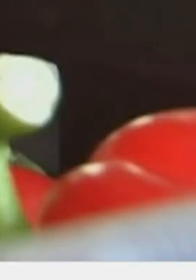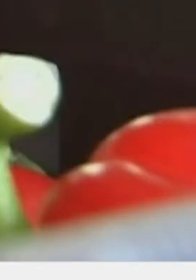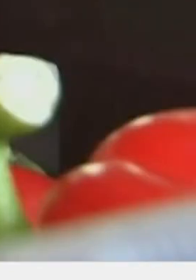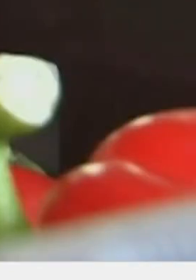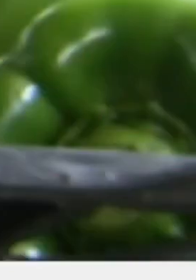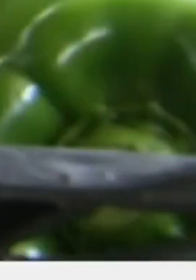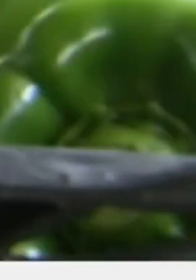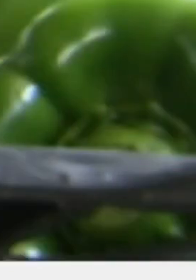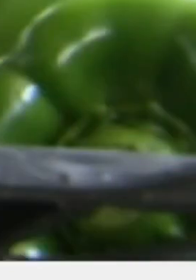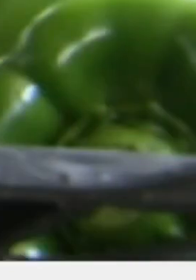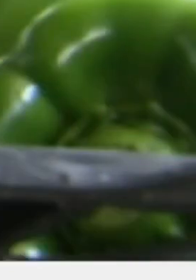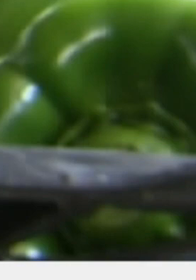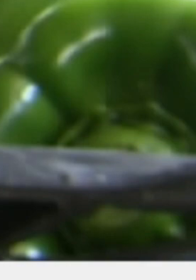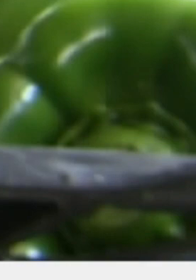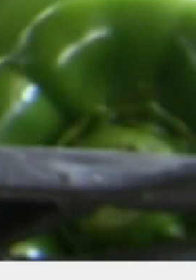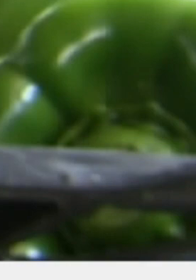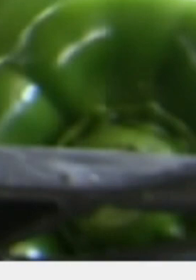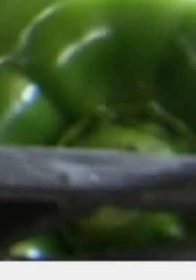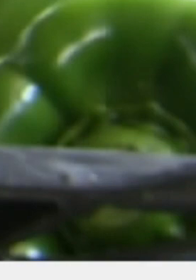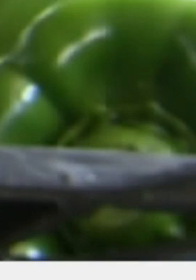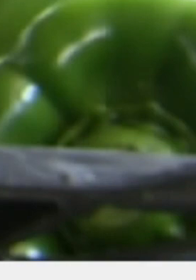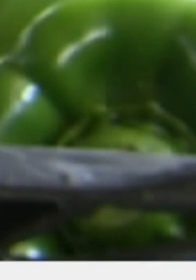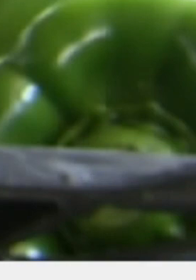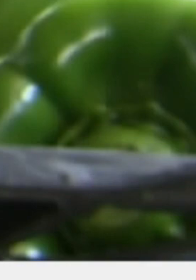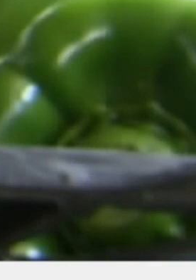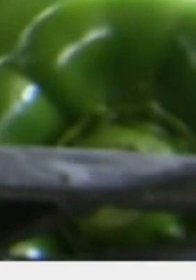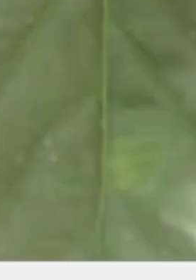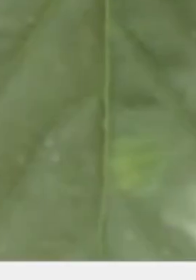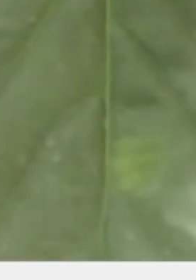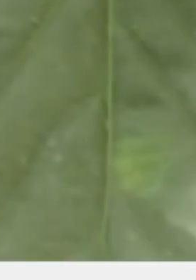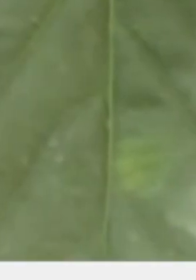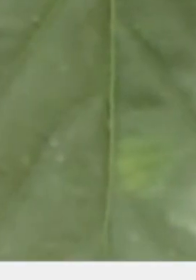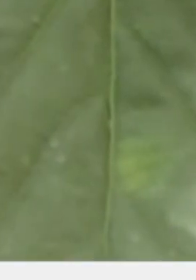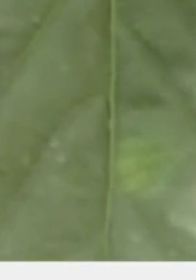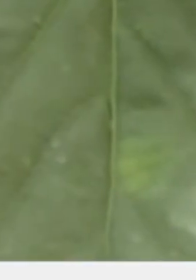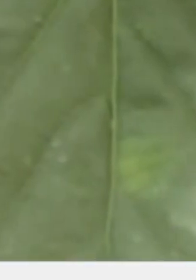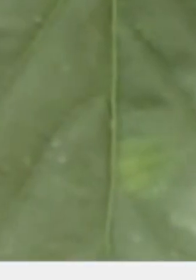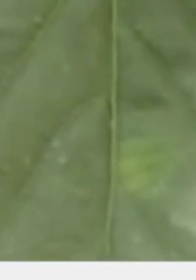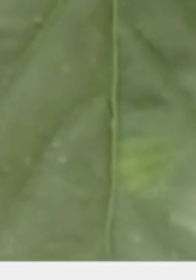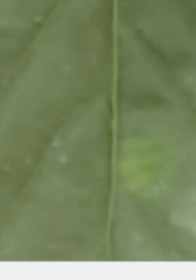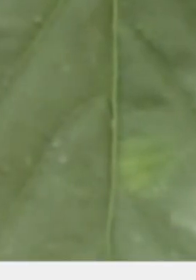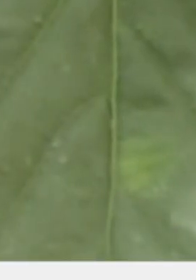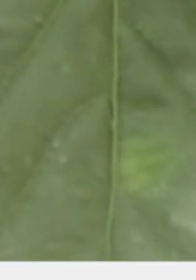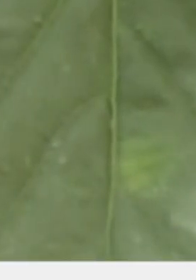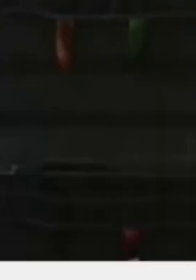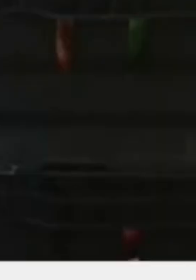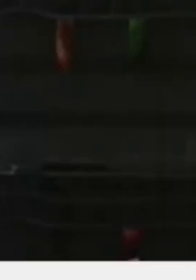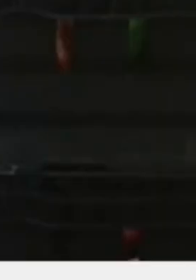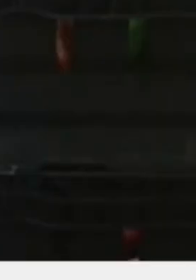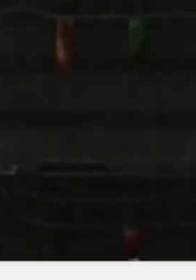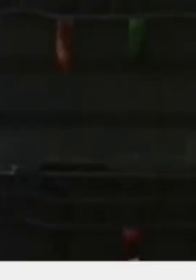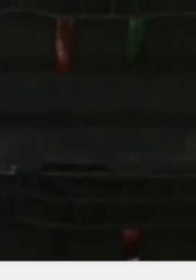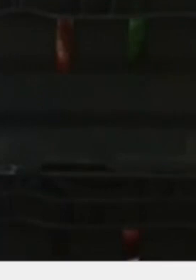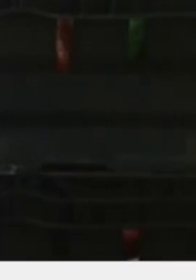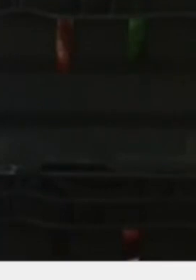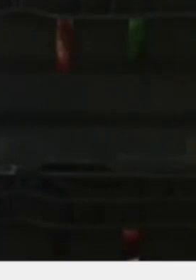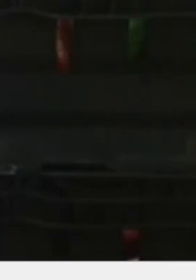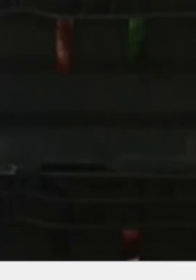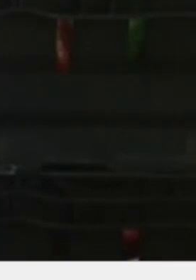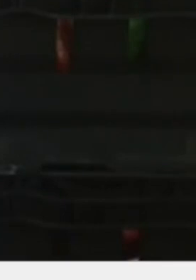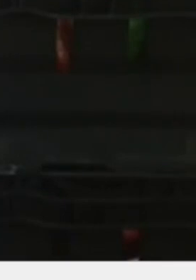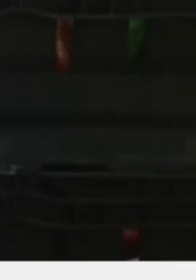to protect food producers from the escalating load shedding. Now, the minister says farmers will be able to receive grant funding